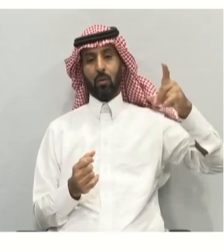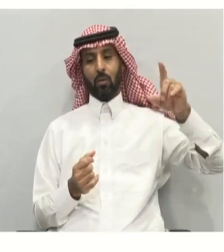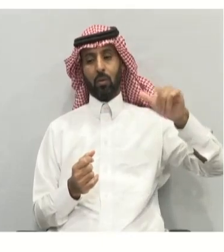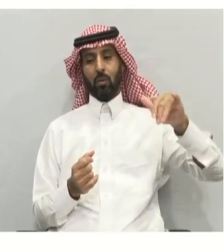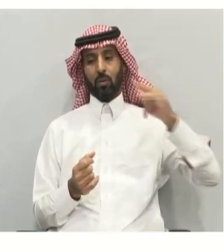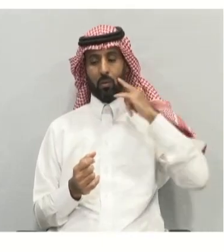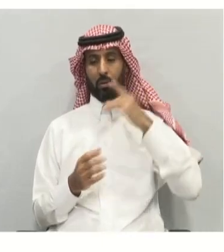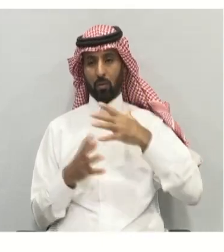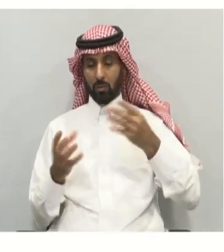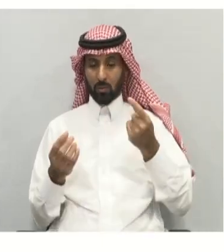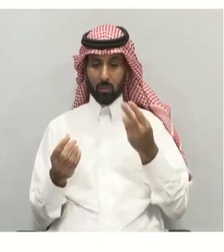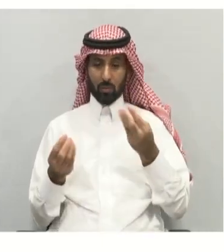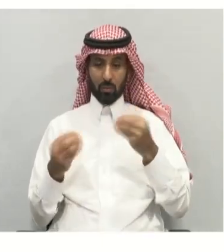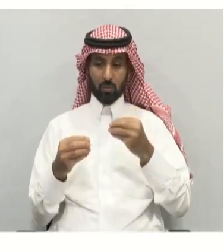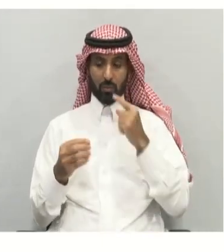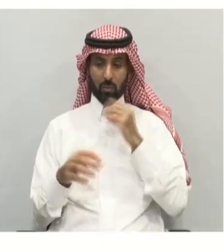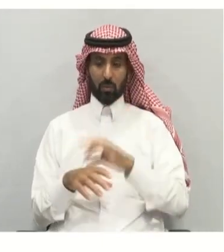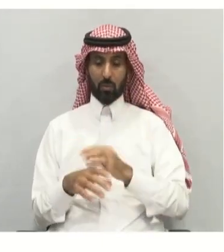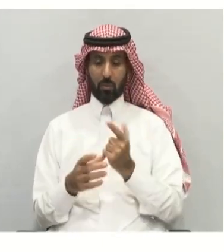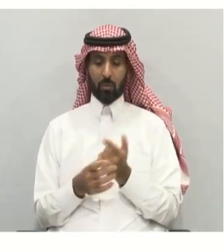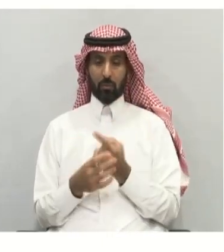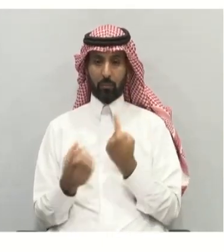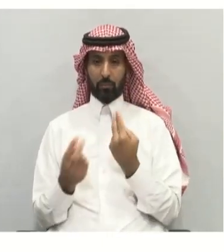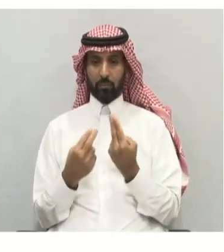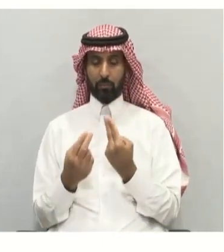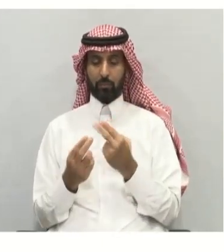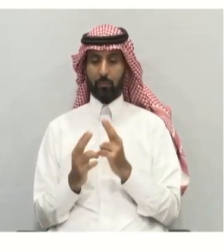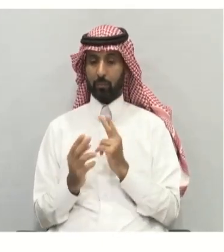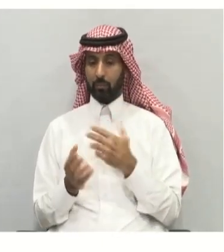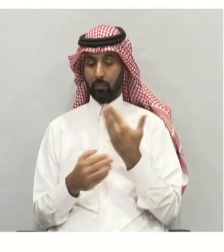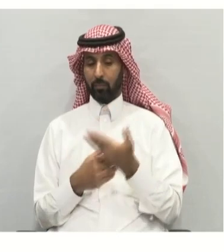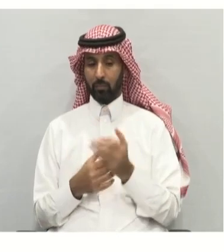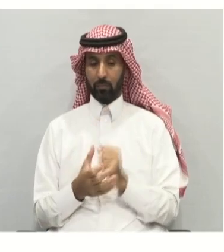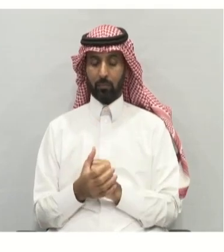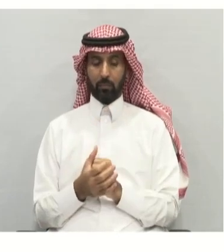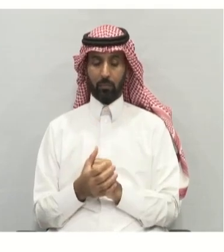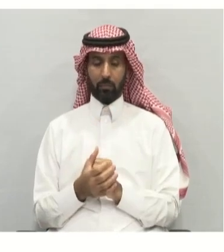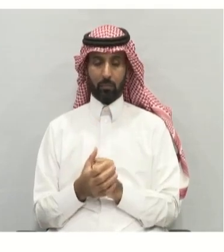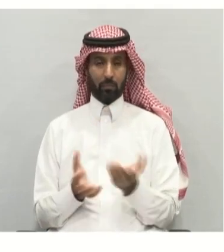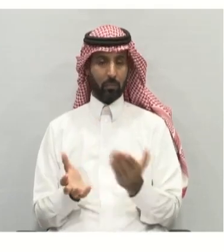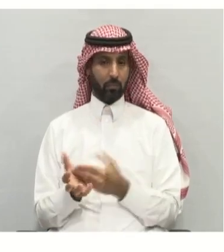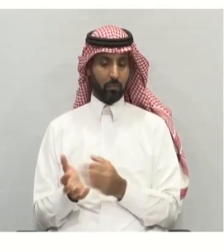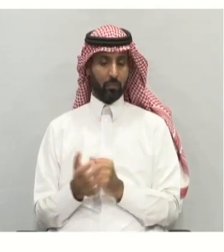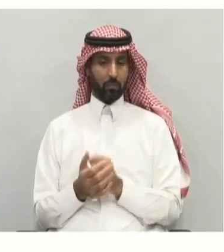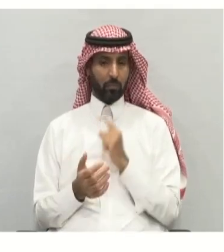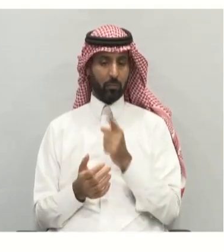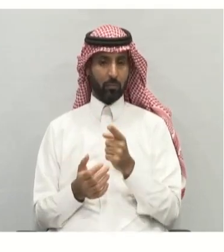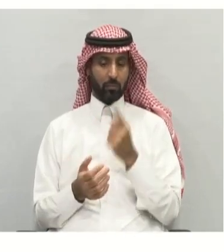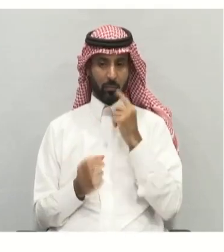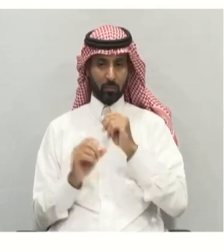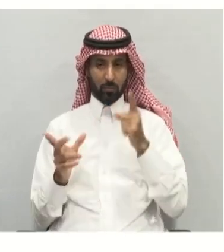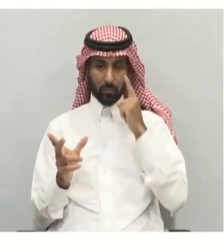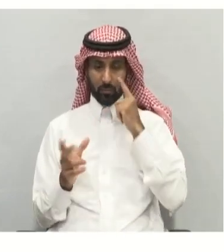by a large number of people. So this holiday is celebrated by a large number of people. And also when we said they show